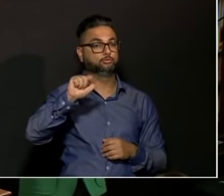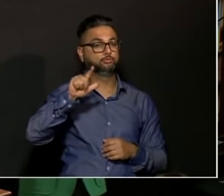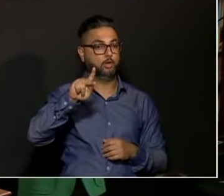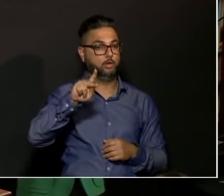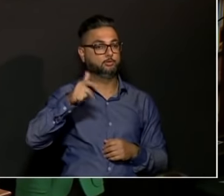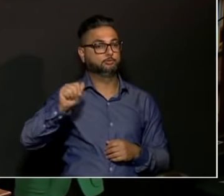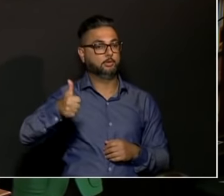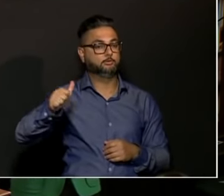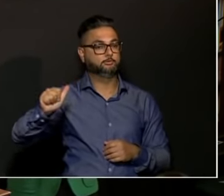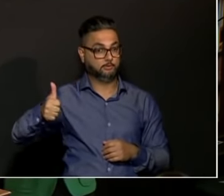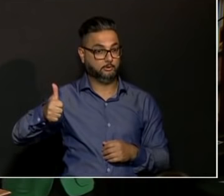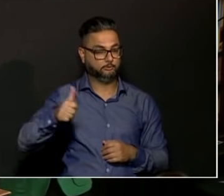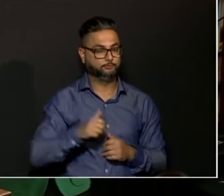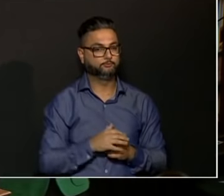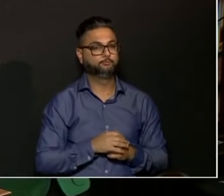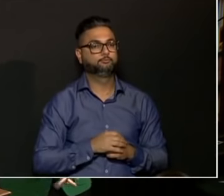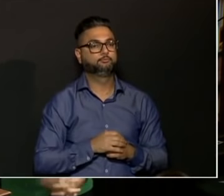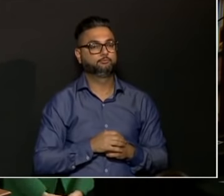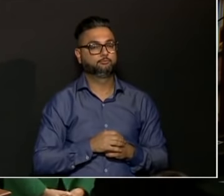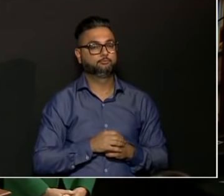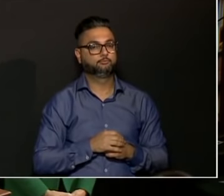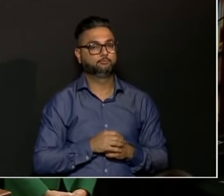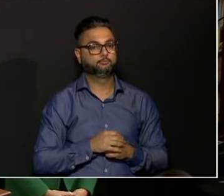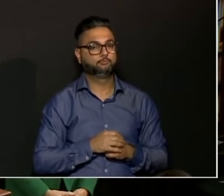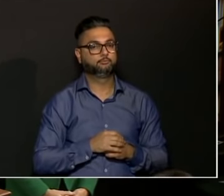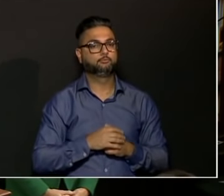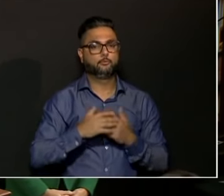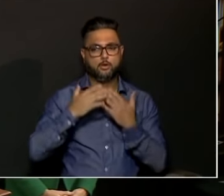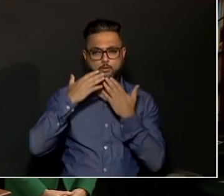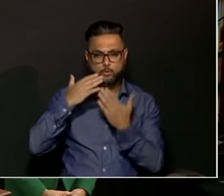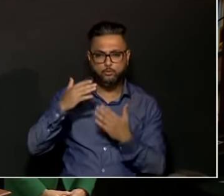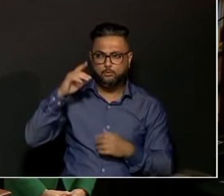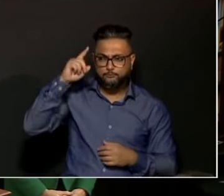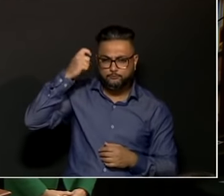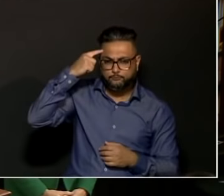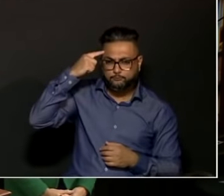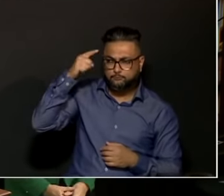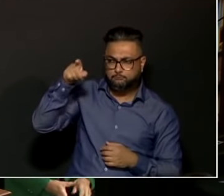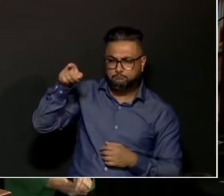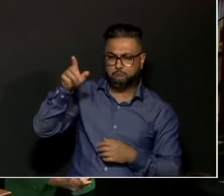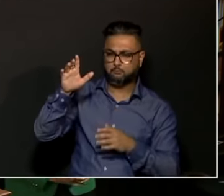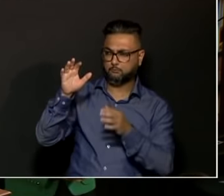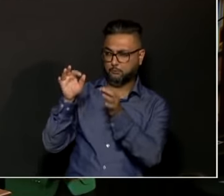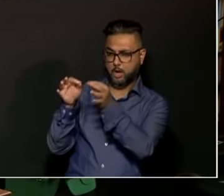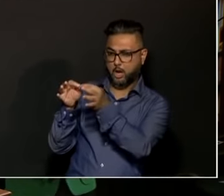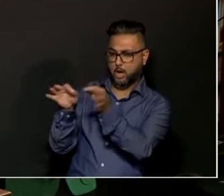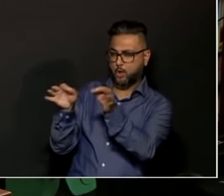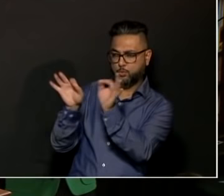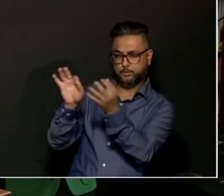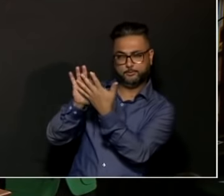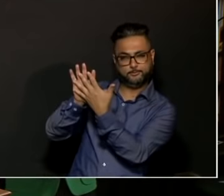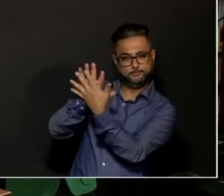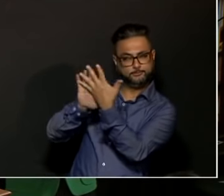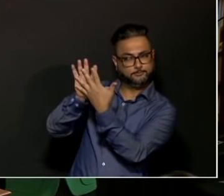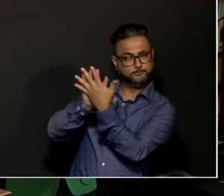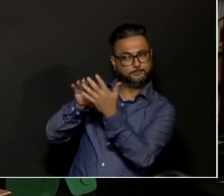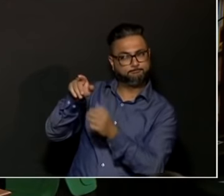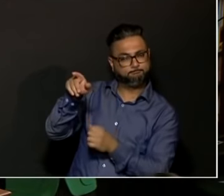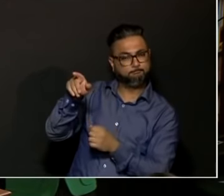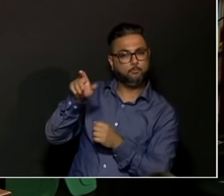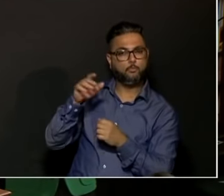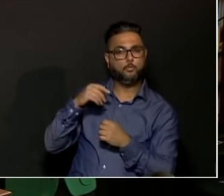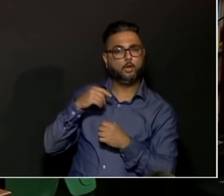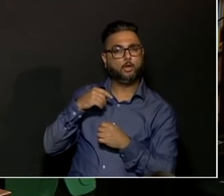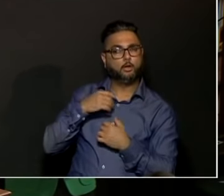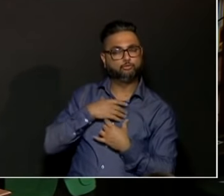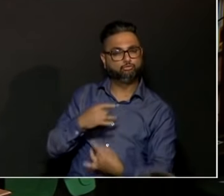Thank you very much. Premier, first one is just an issue around language. There seems to be some interesting semantics around various